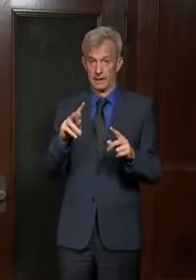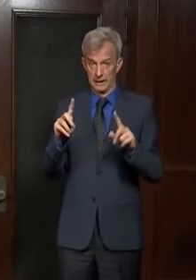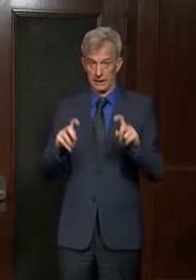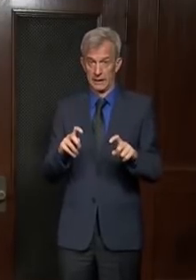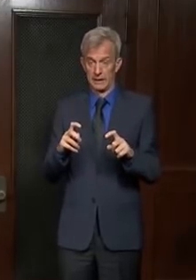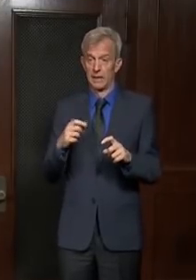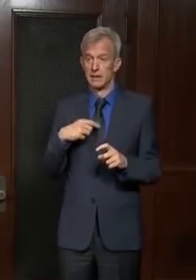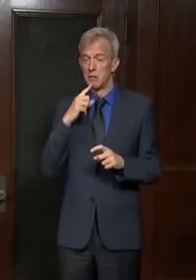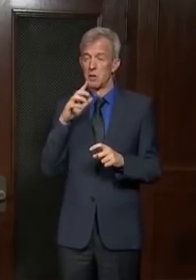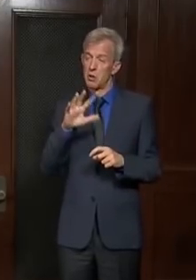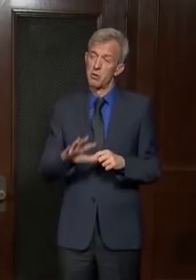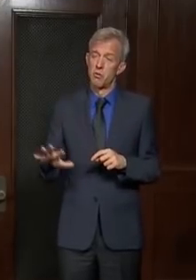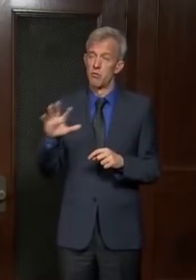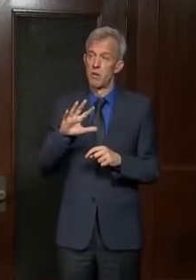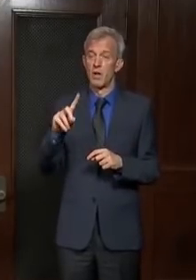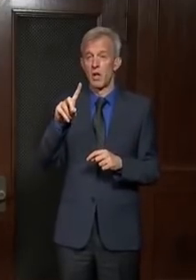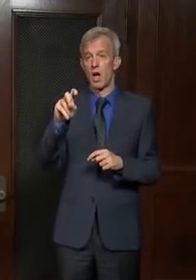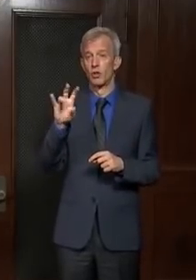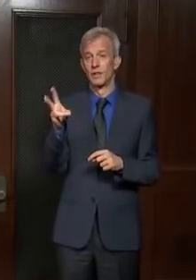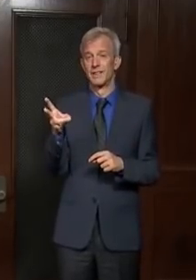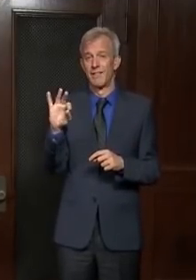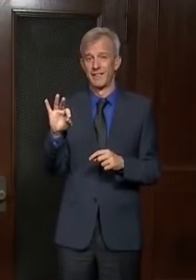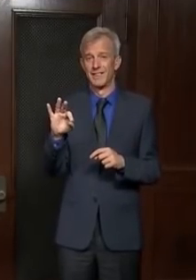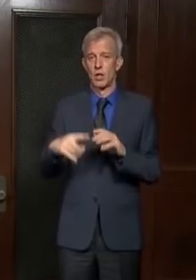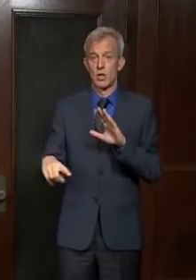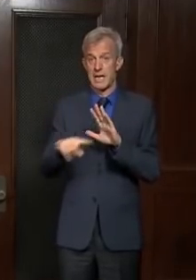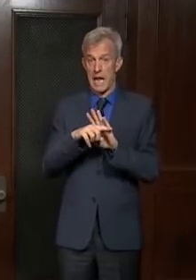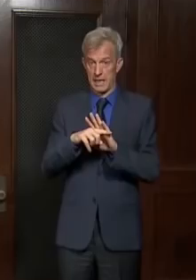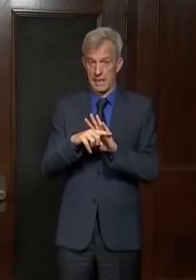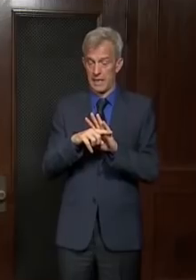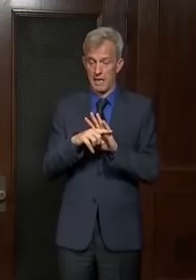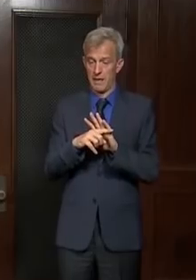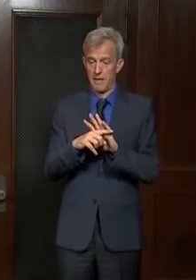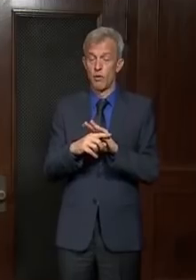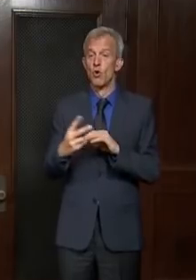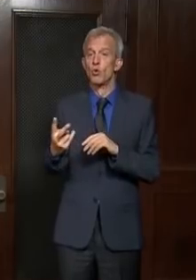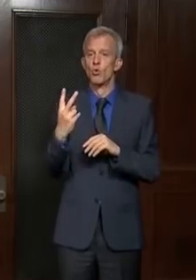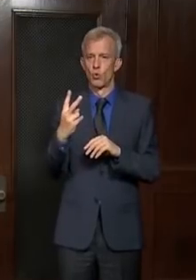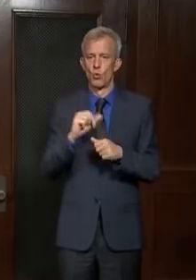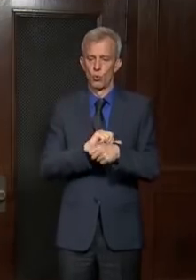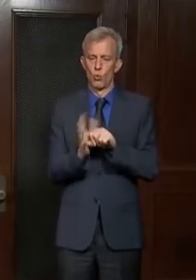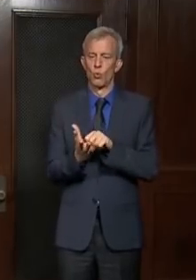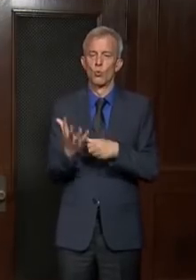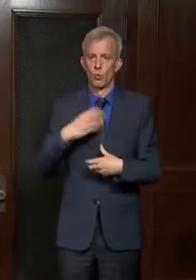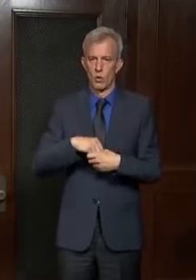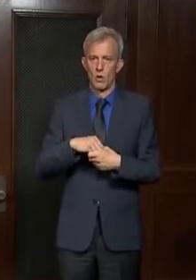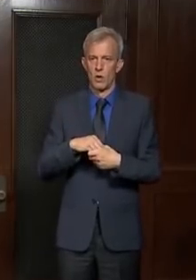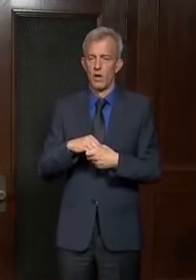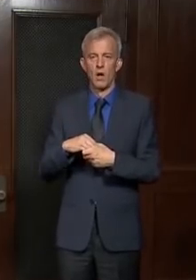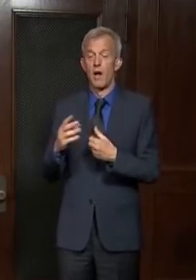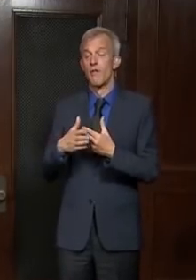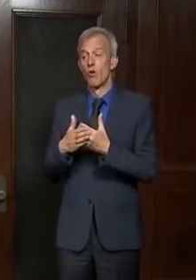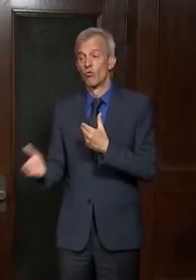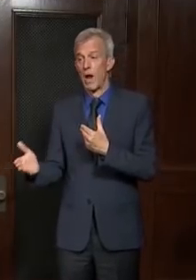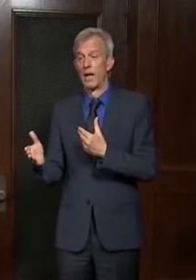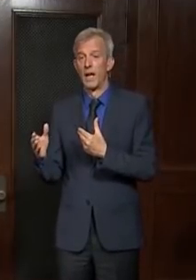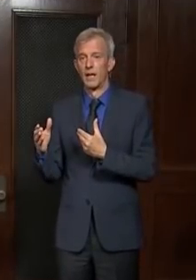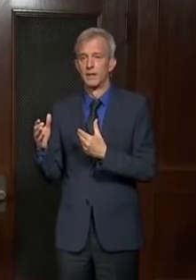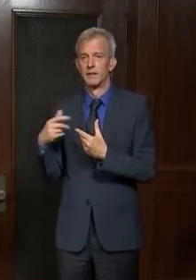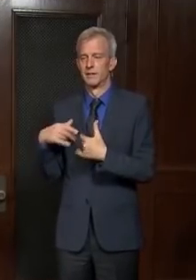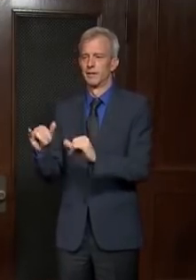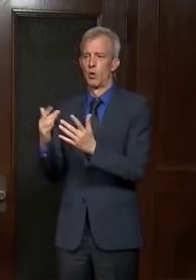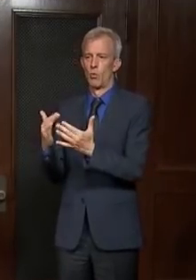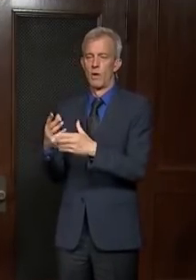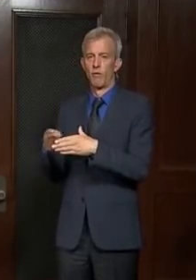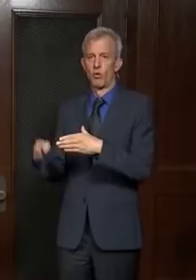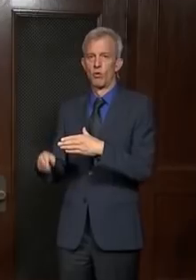exact numbers, I think it was 179 were negative, 2 were positive, and the rest are pending. So far, still very